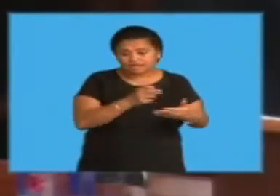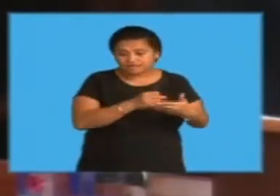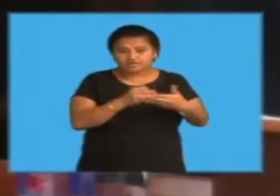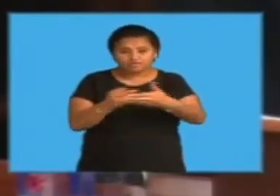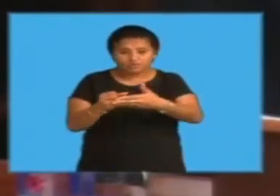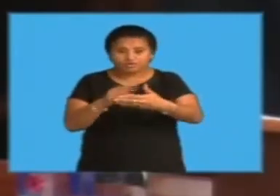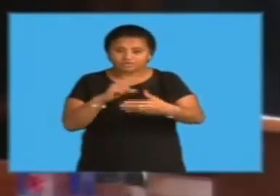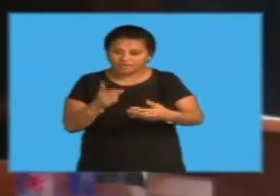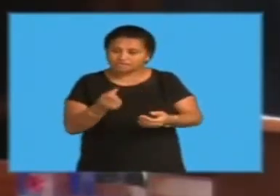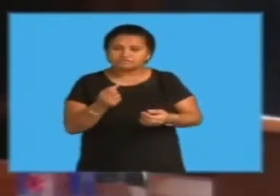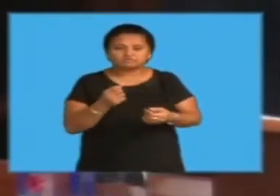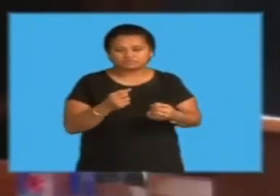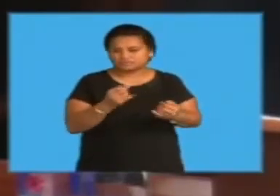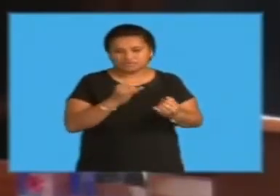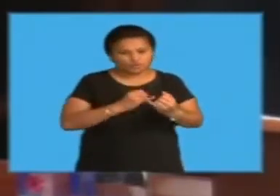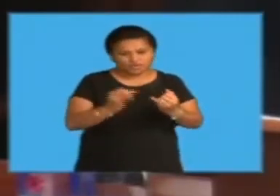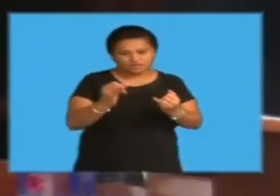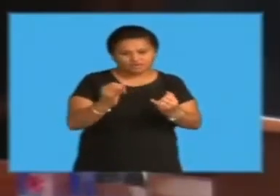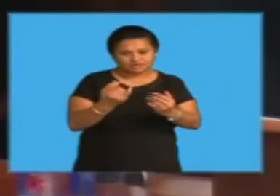Prime Minister,